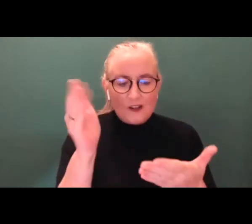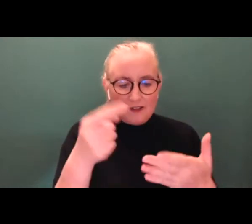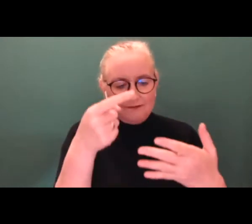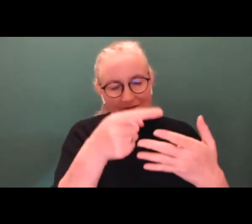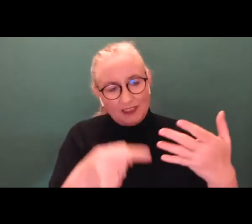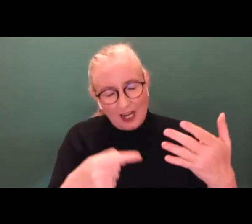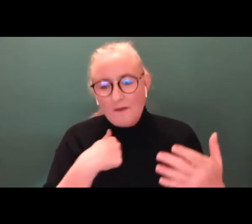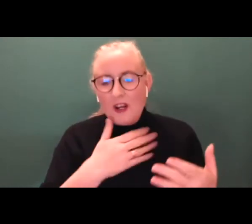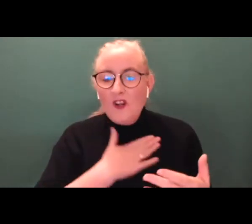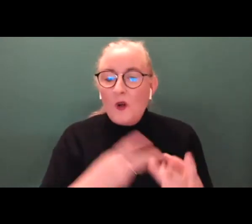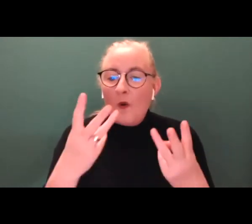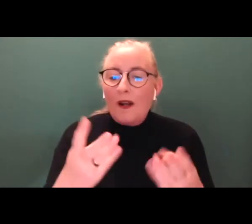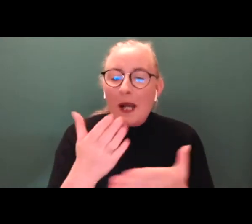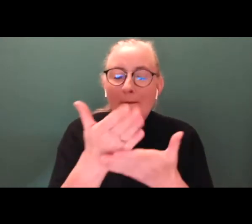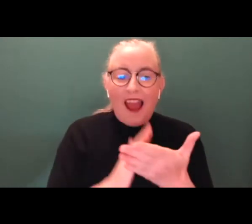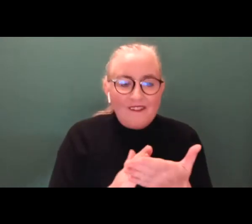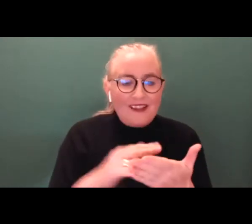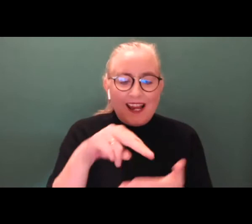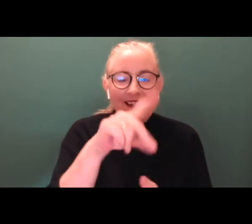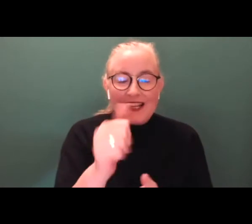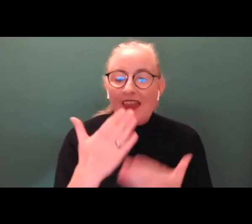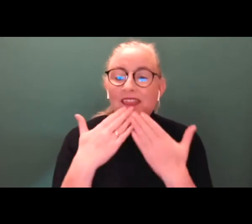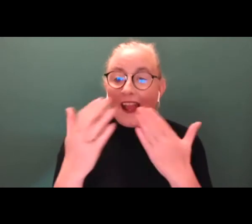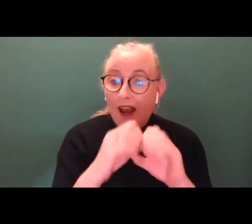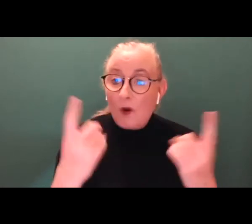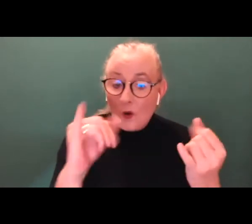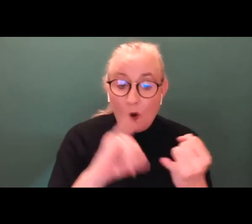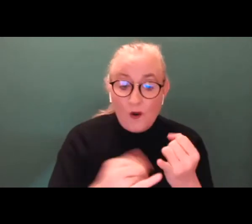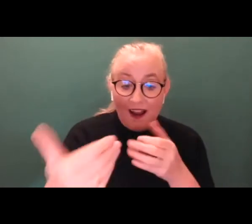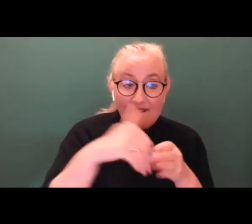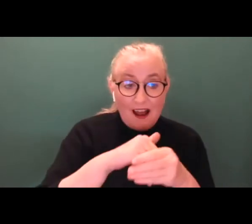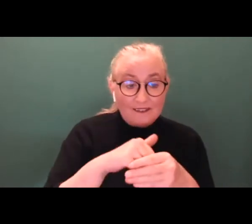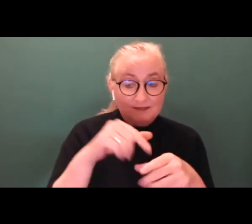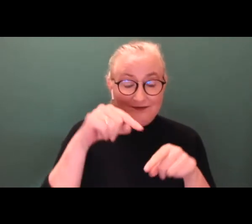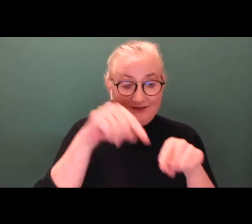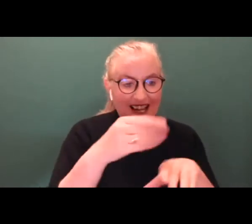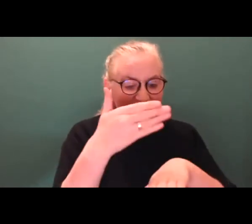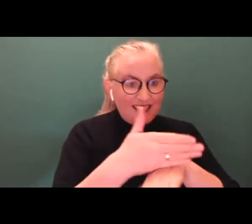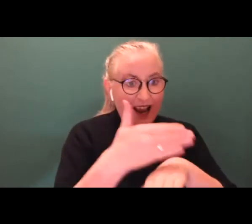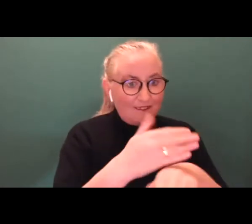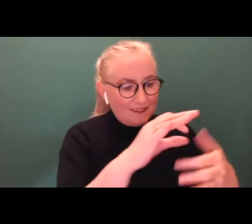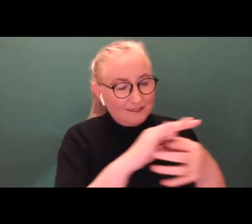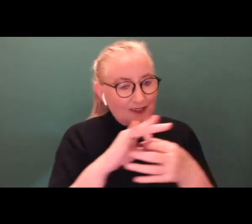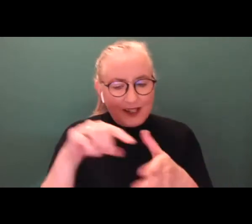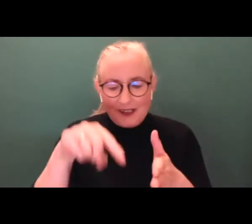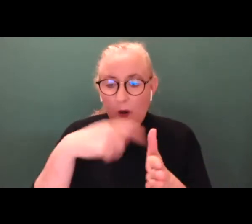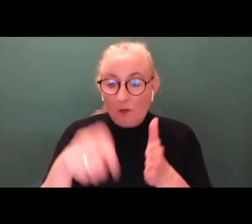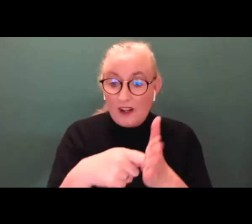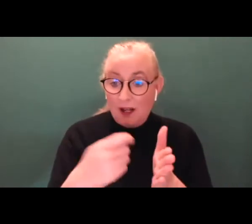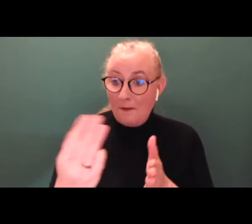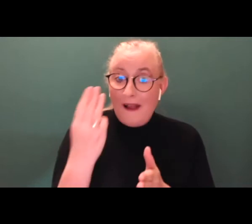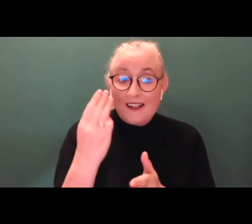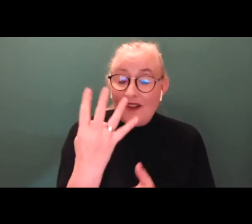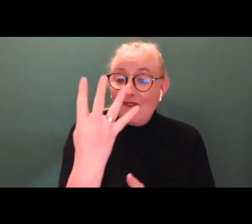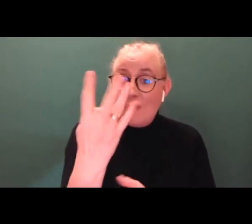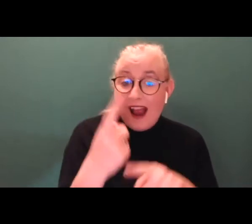want, on behalf of the NDA, to thank everyone who has been involved on our staff in this project over the last